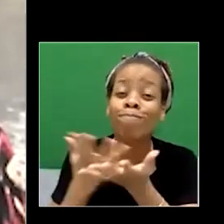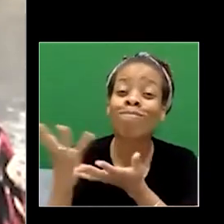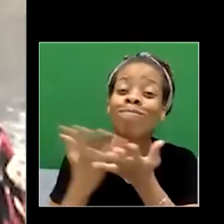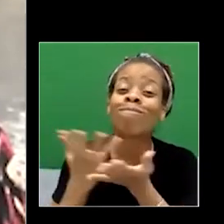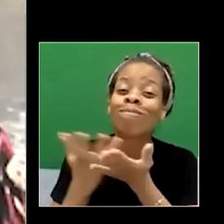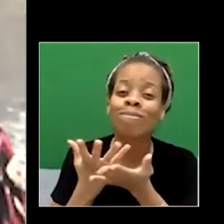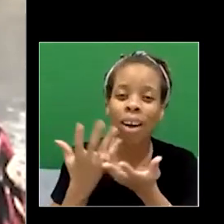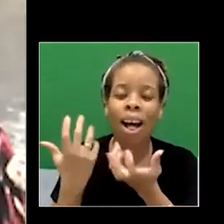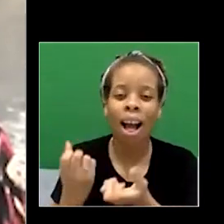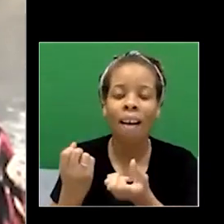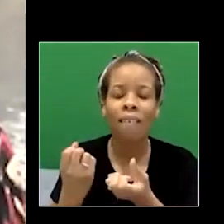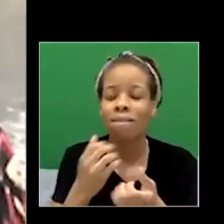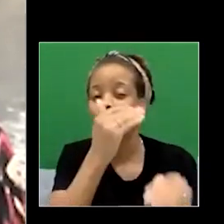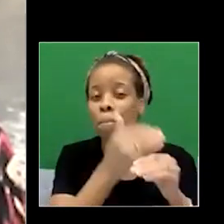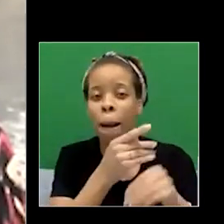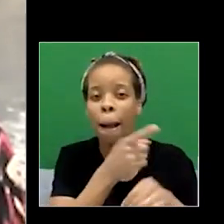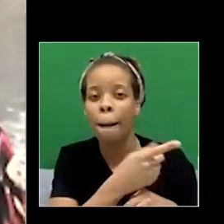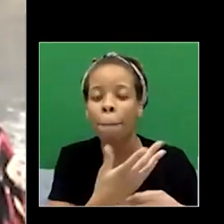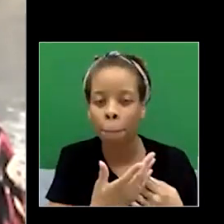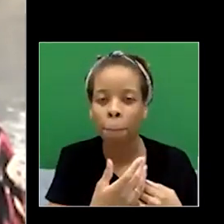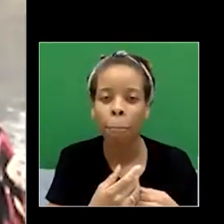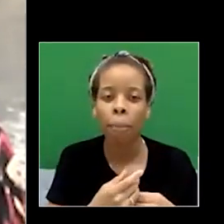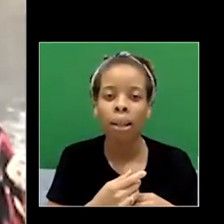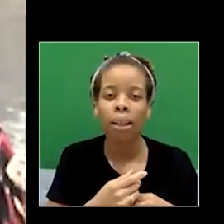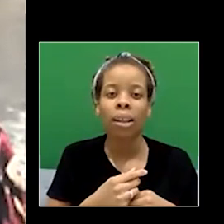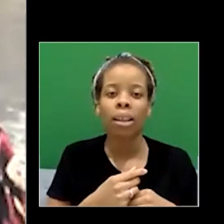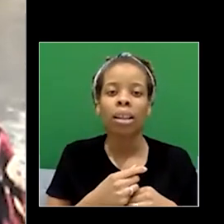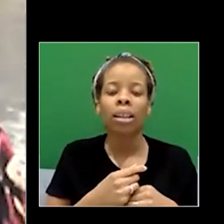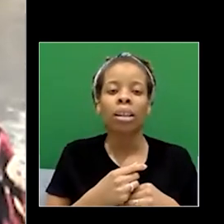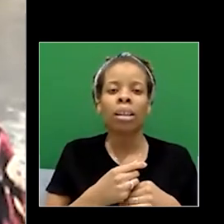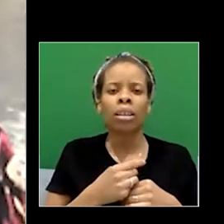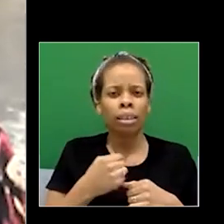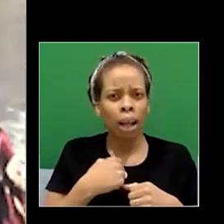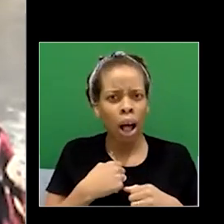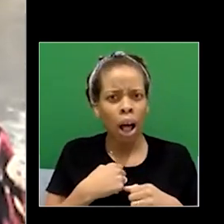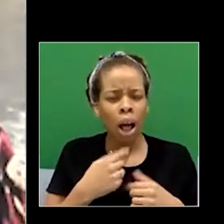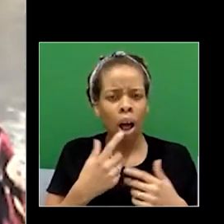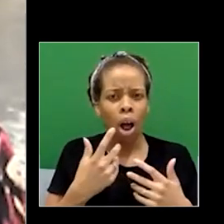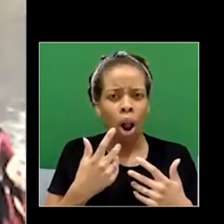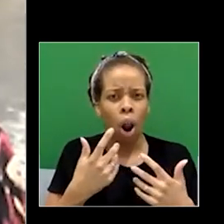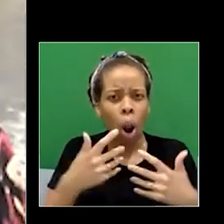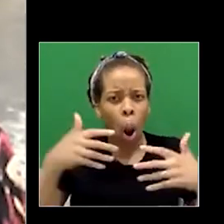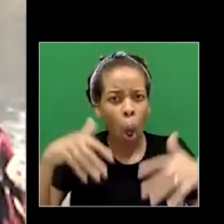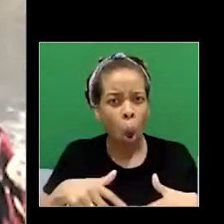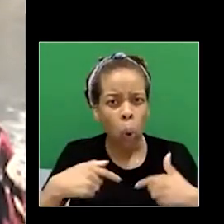minutes. But I can't say I feel lonely. I think